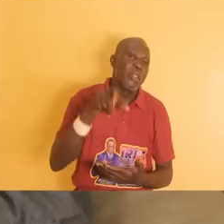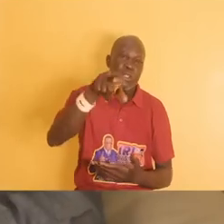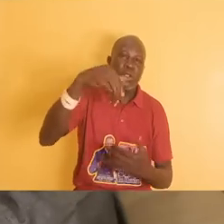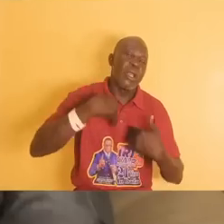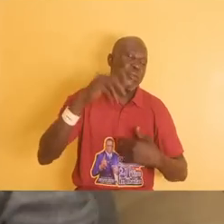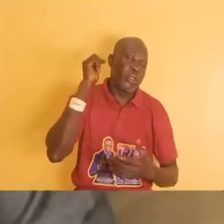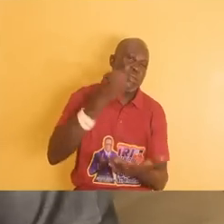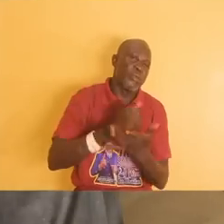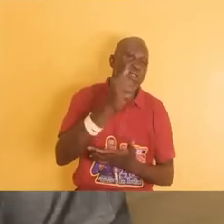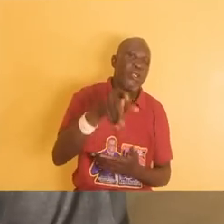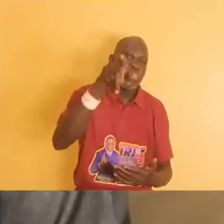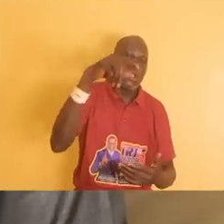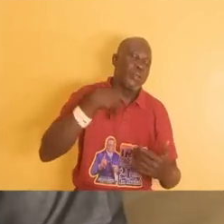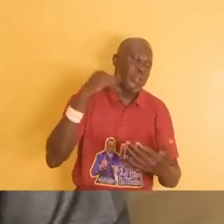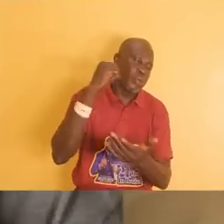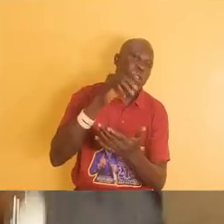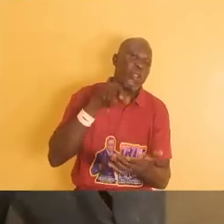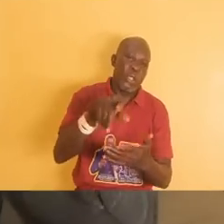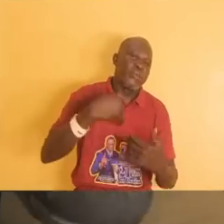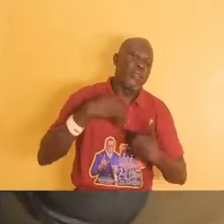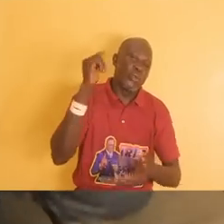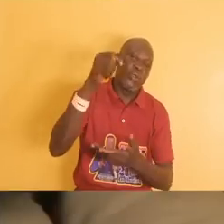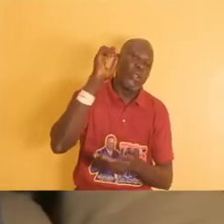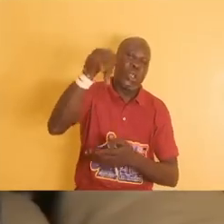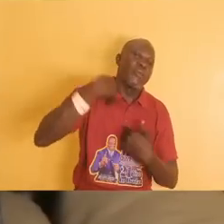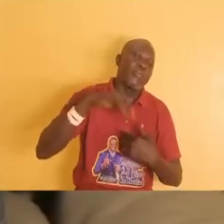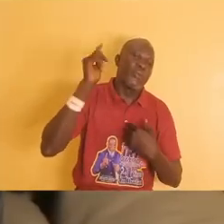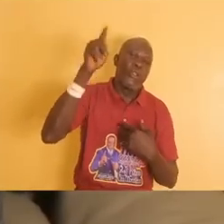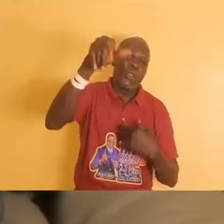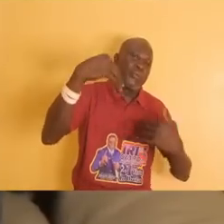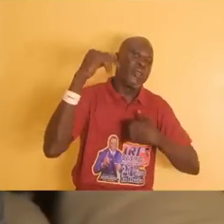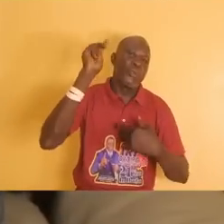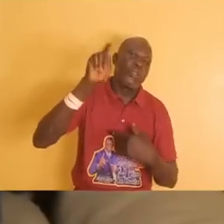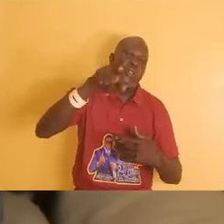Amen. Amen. Amen.